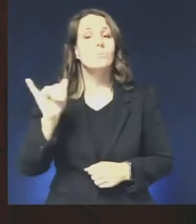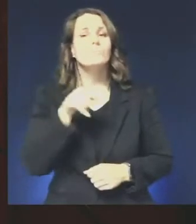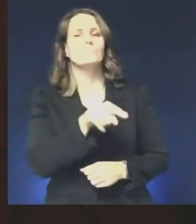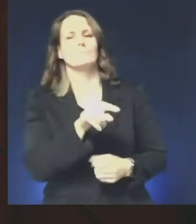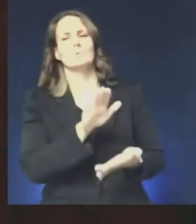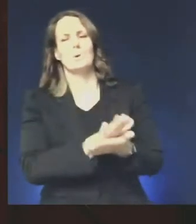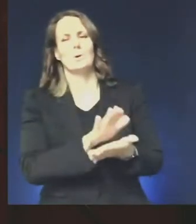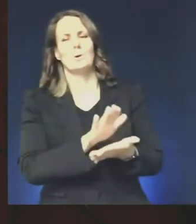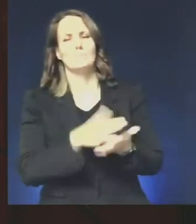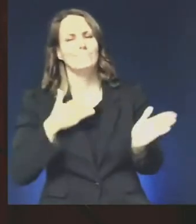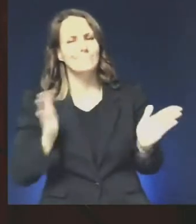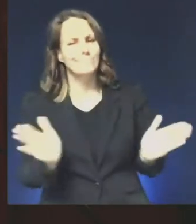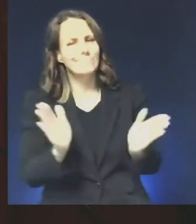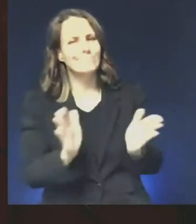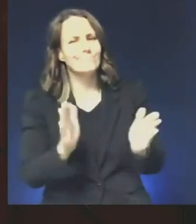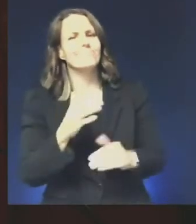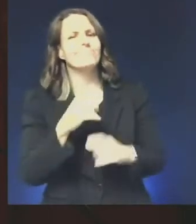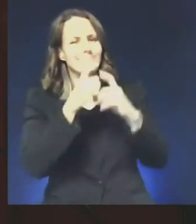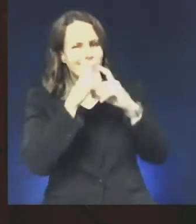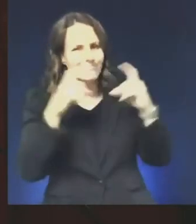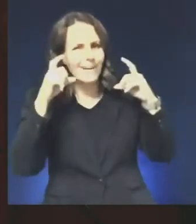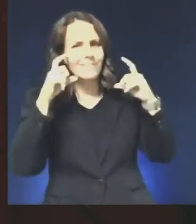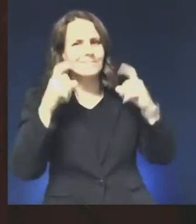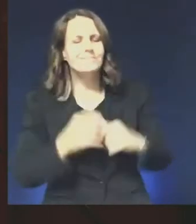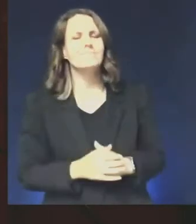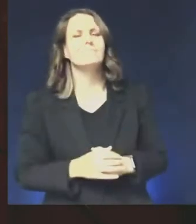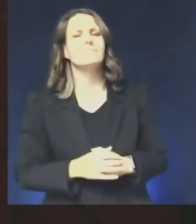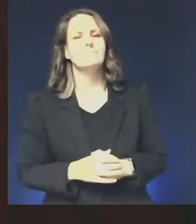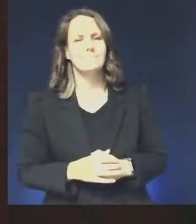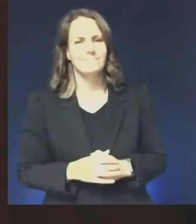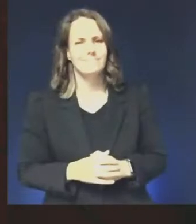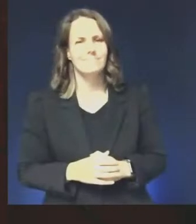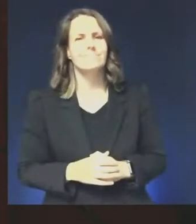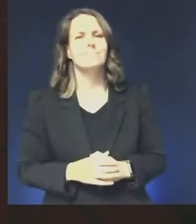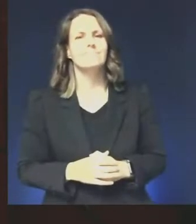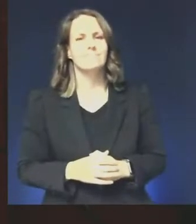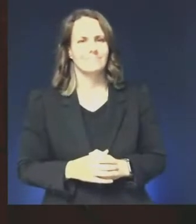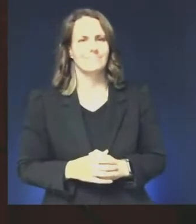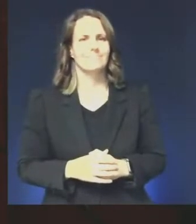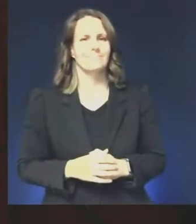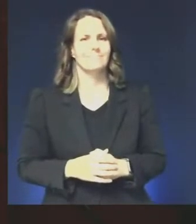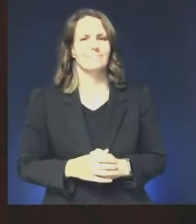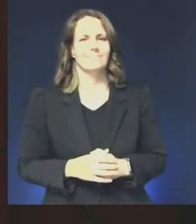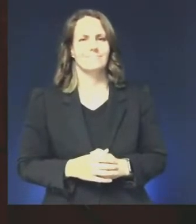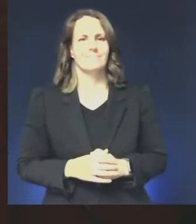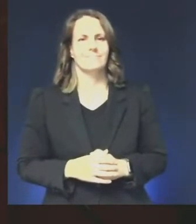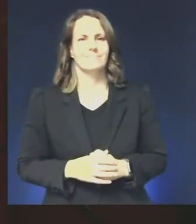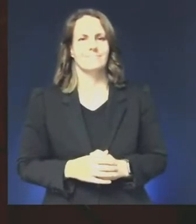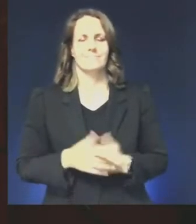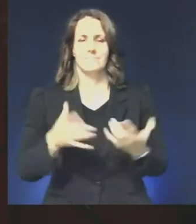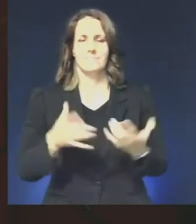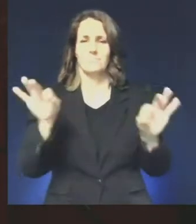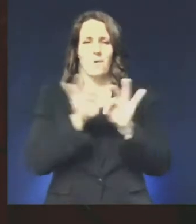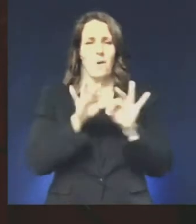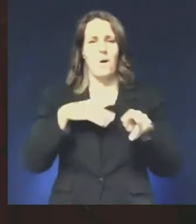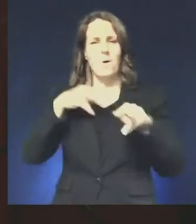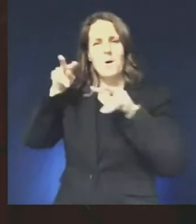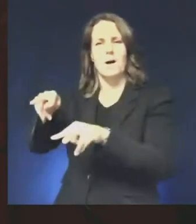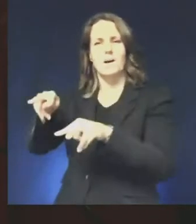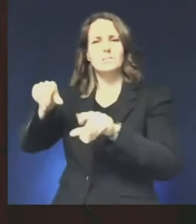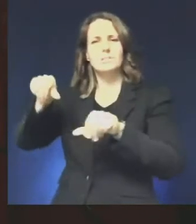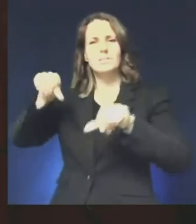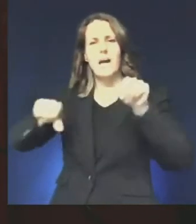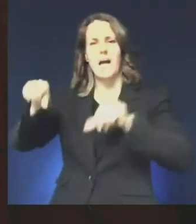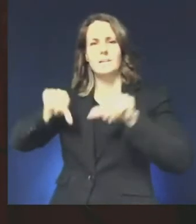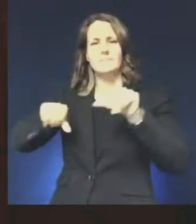and getting vaccinated, wearing masks, and following the science will make it possible to protect ourselves and our